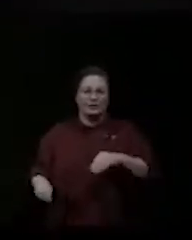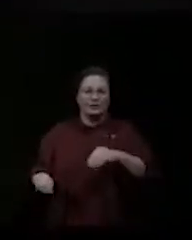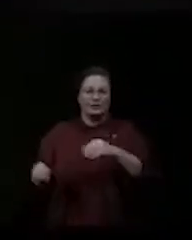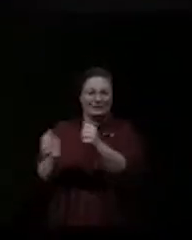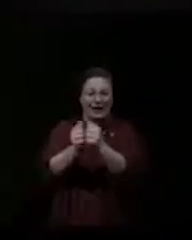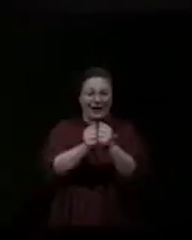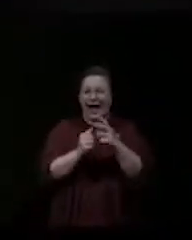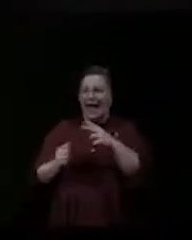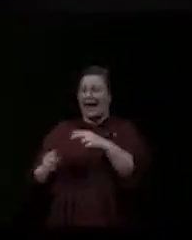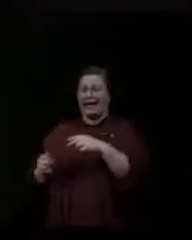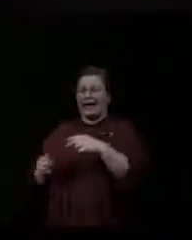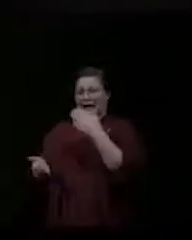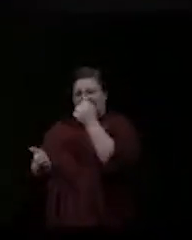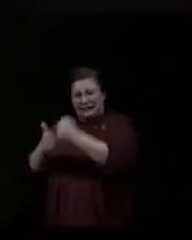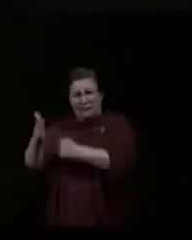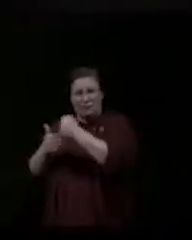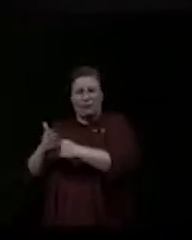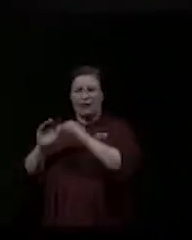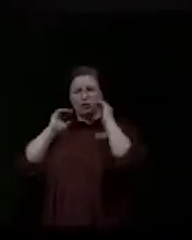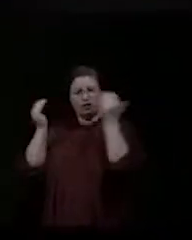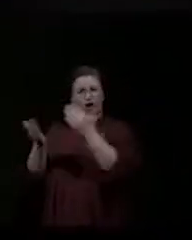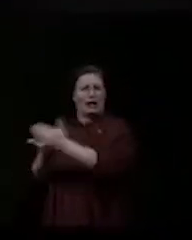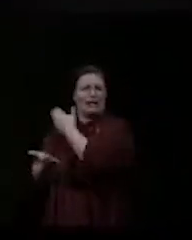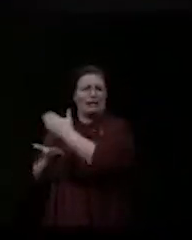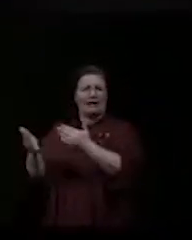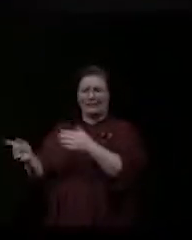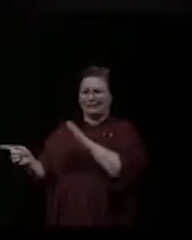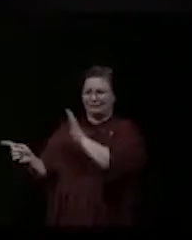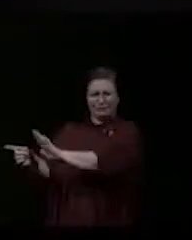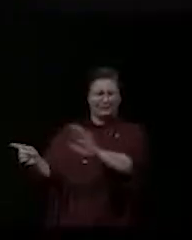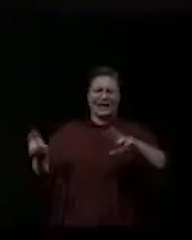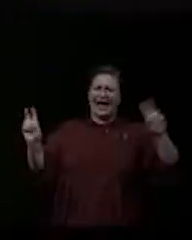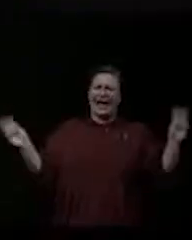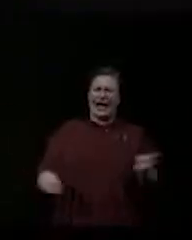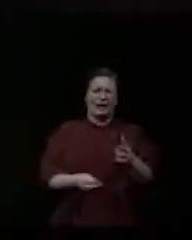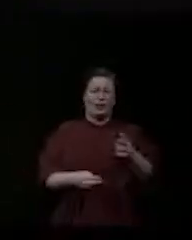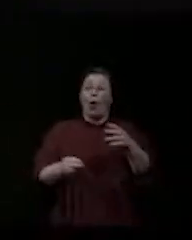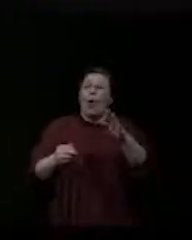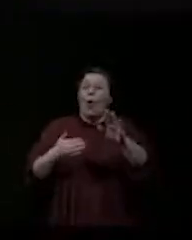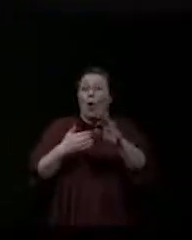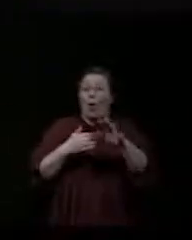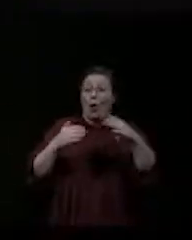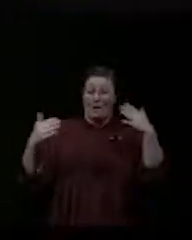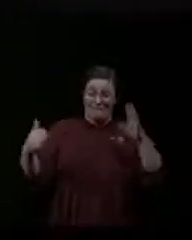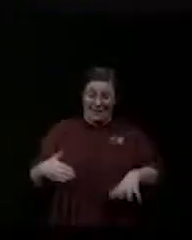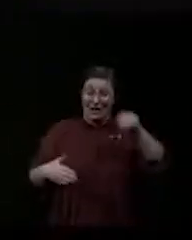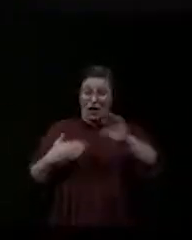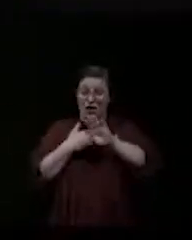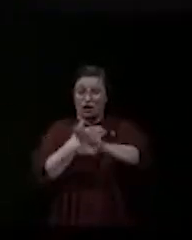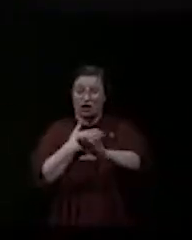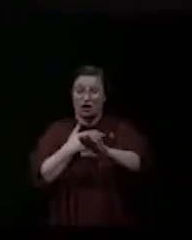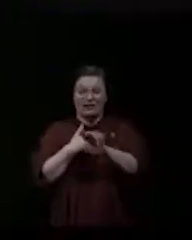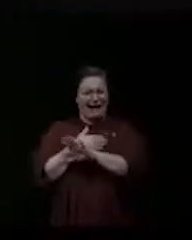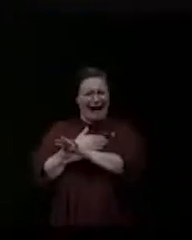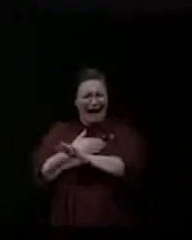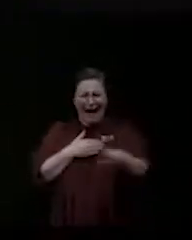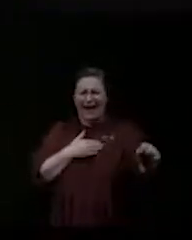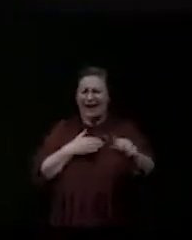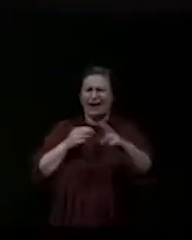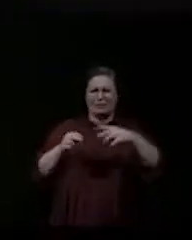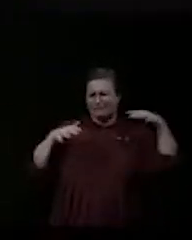the fight for social justice and the protection of the environment are also